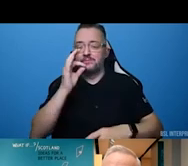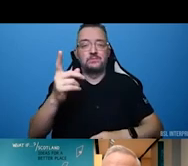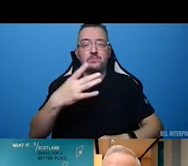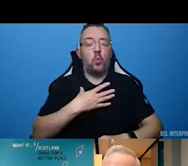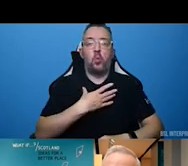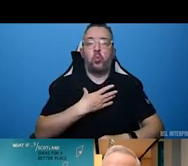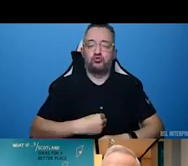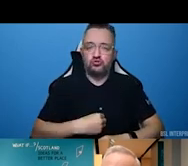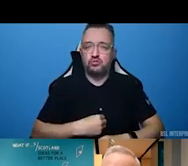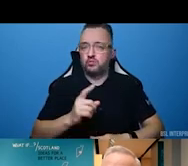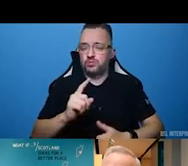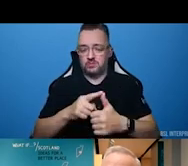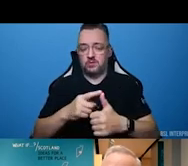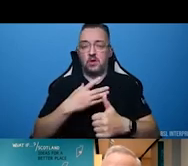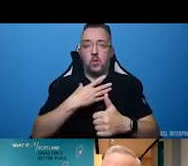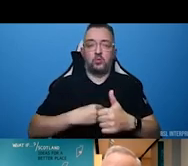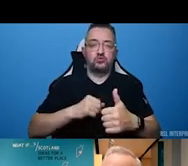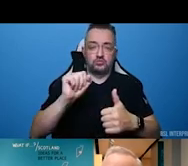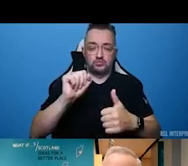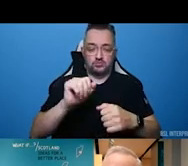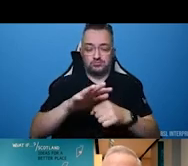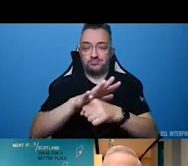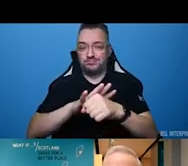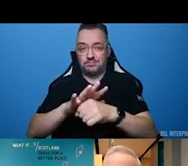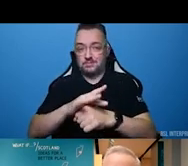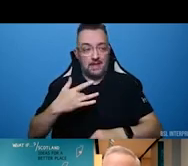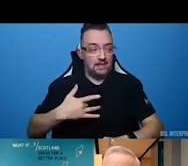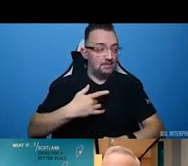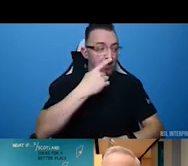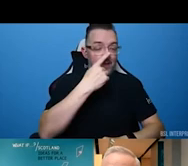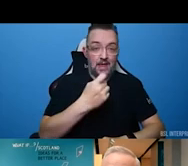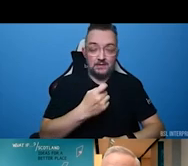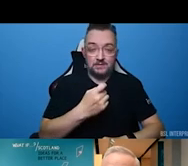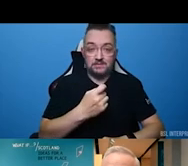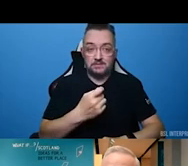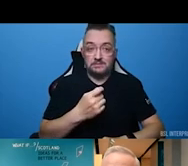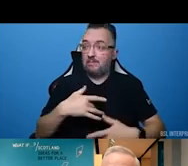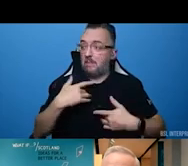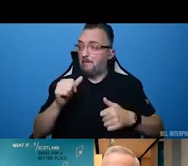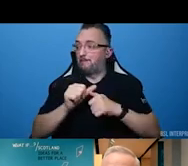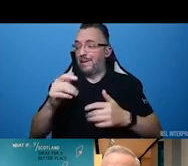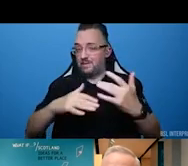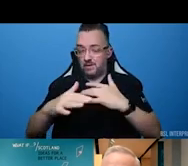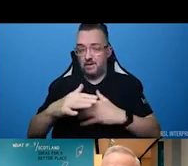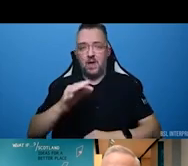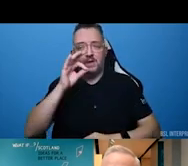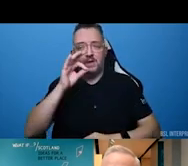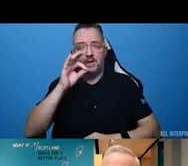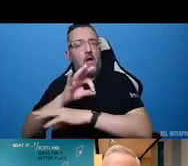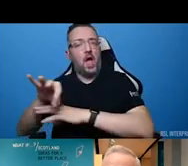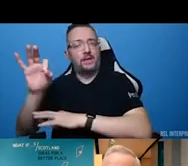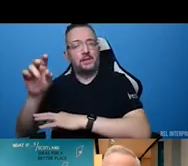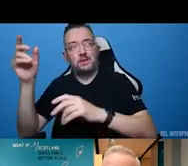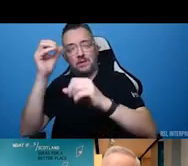for how their place could be in which they lived, could be a better place. And we challenged the architects to come up with ideas